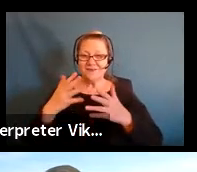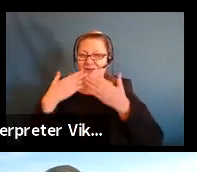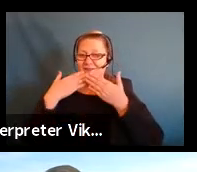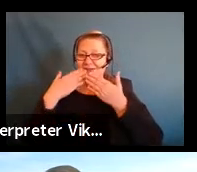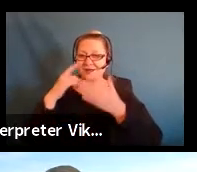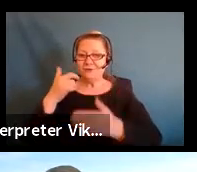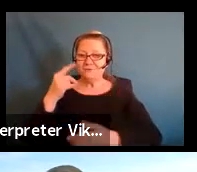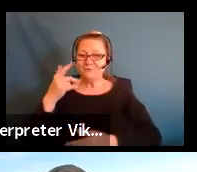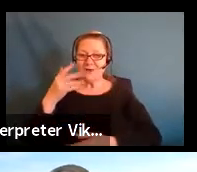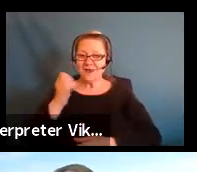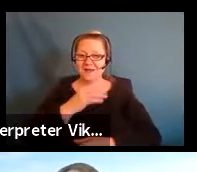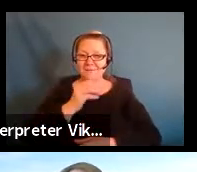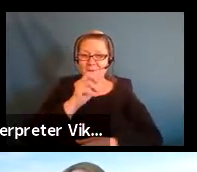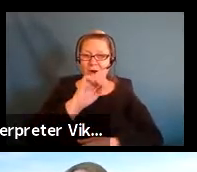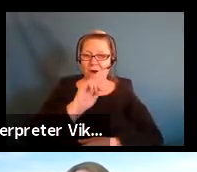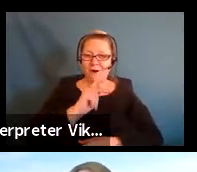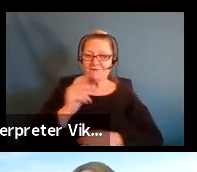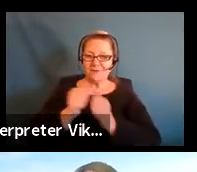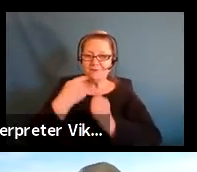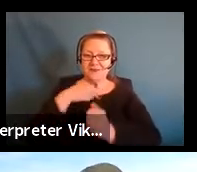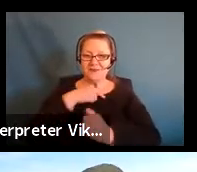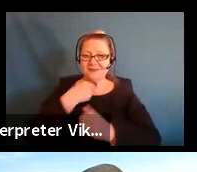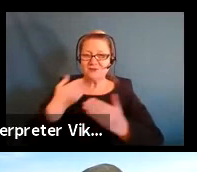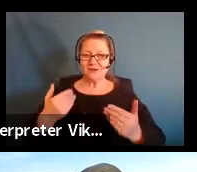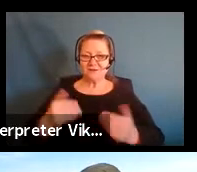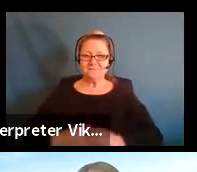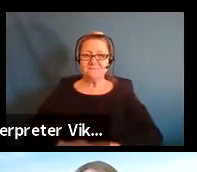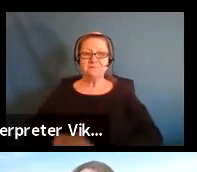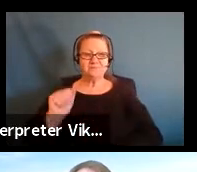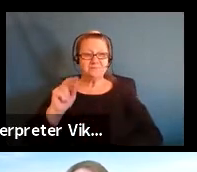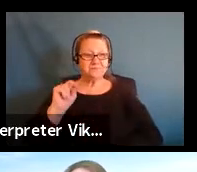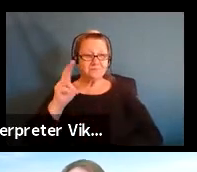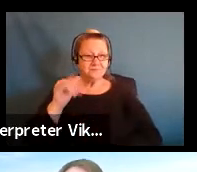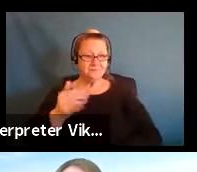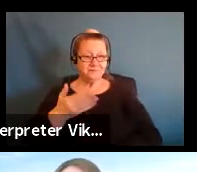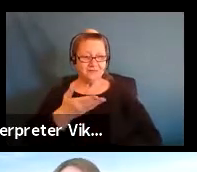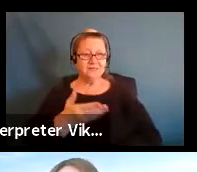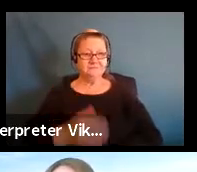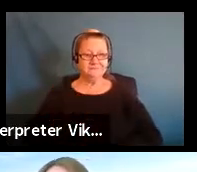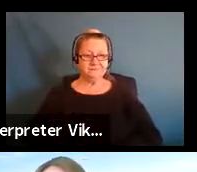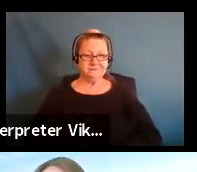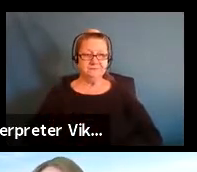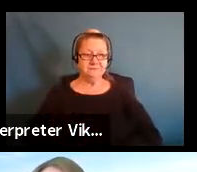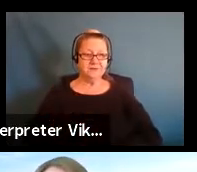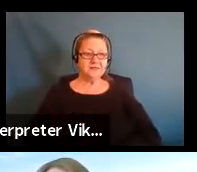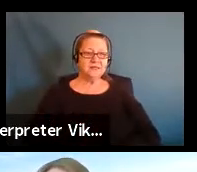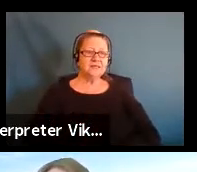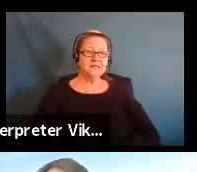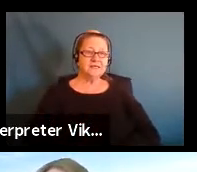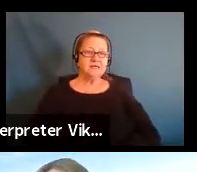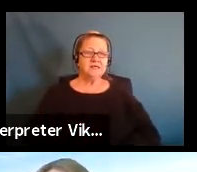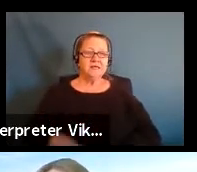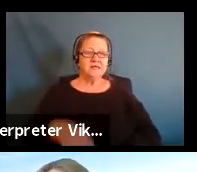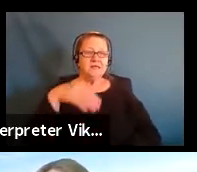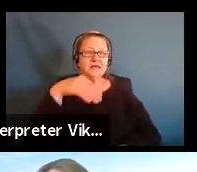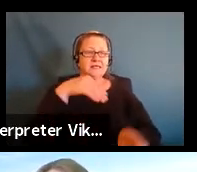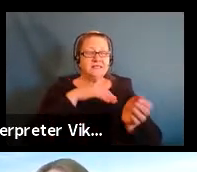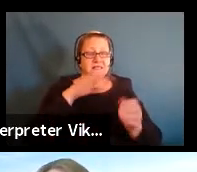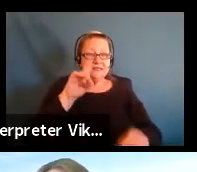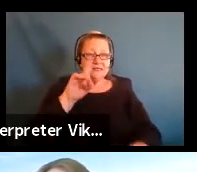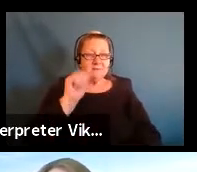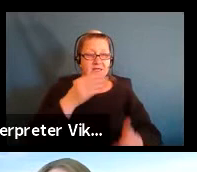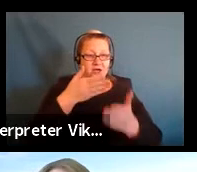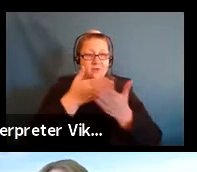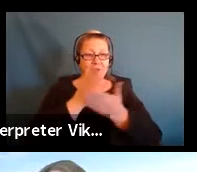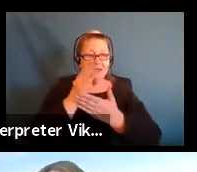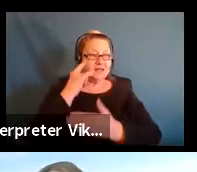today, which has been incredible. Go ahead, Andy. Introduce yourself. Andy Imparato with Disability Rights California.